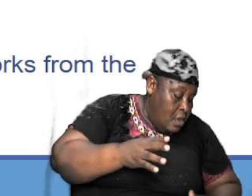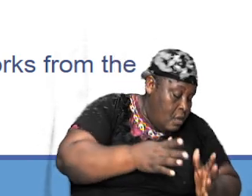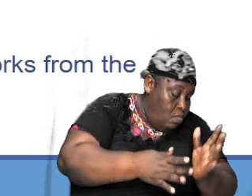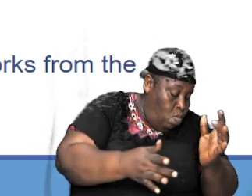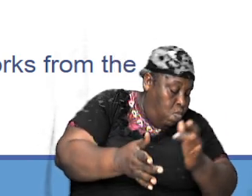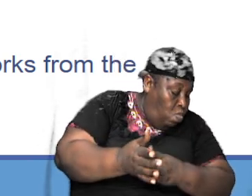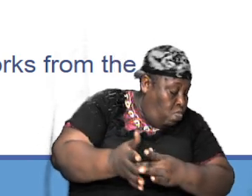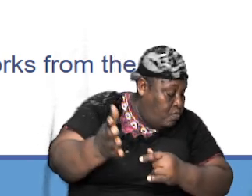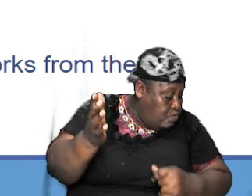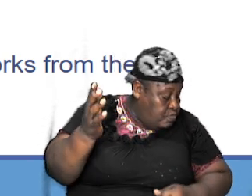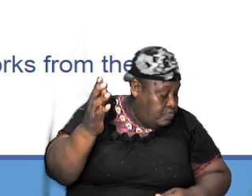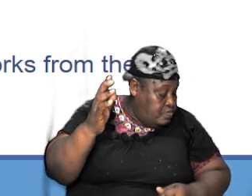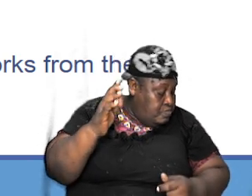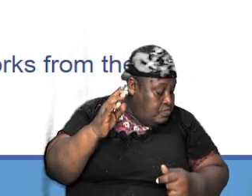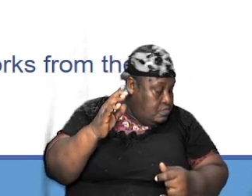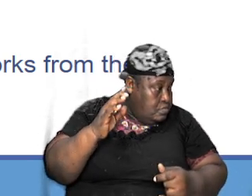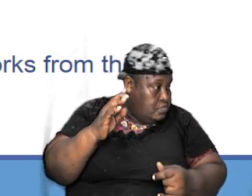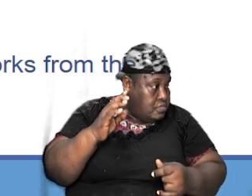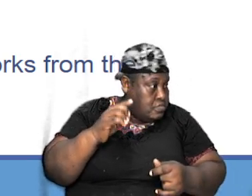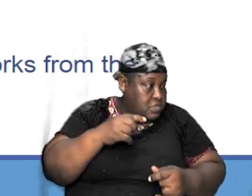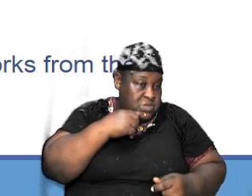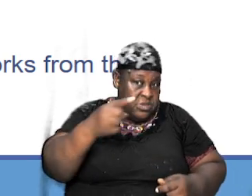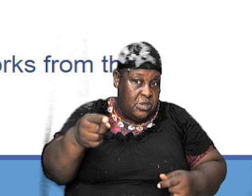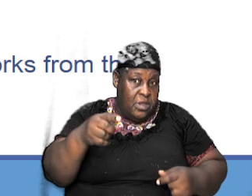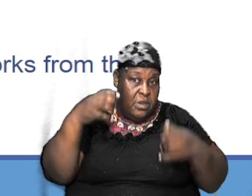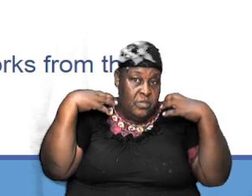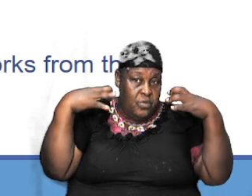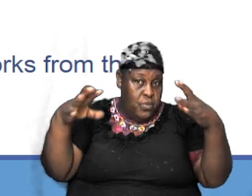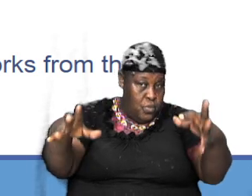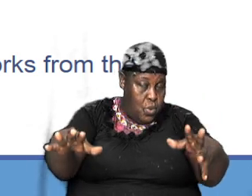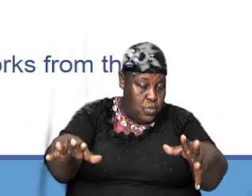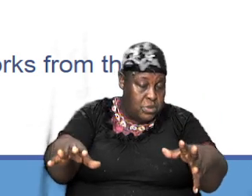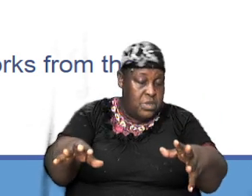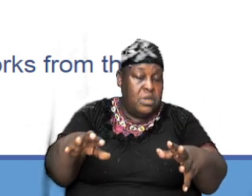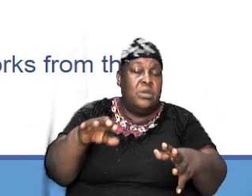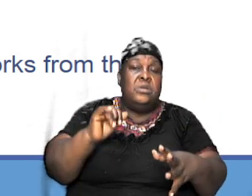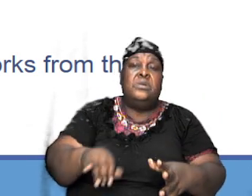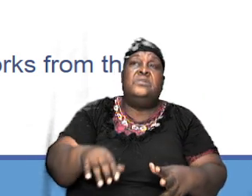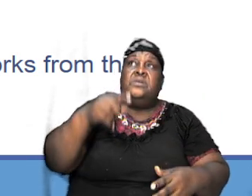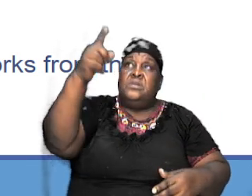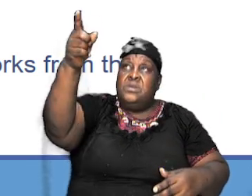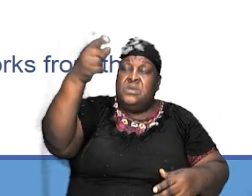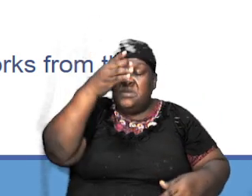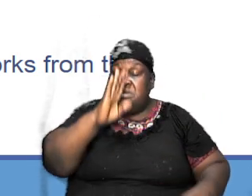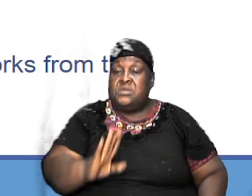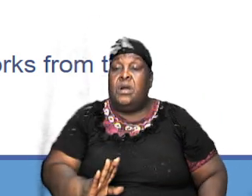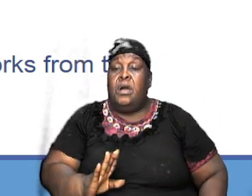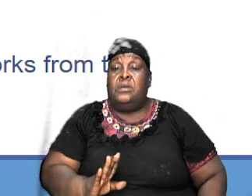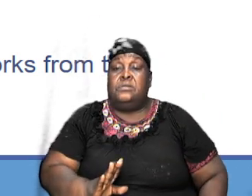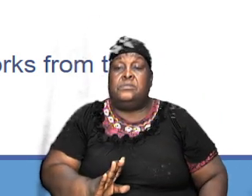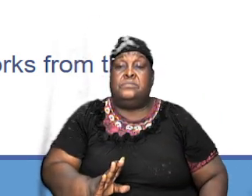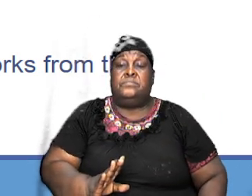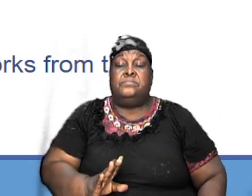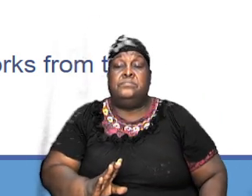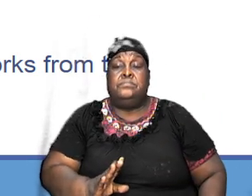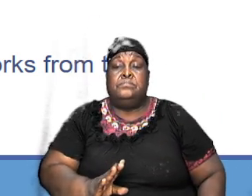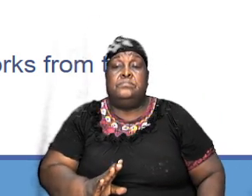declaring to the crowd that he was God. But the thing I like about